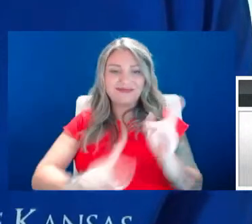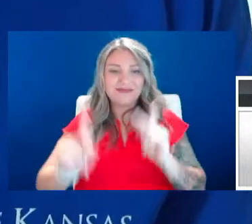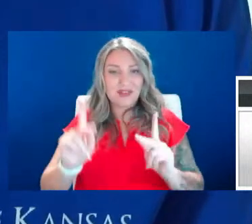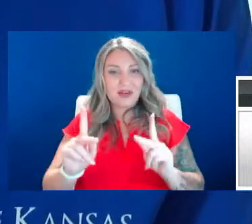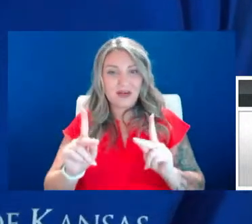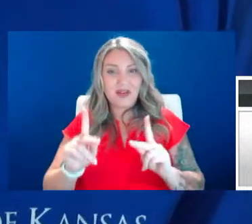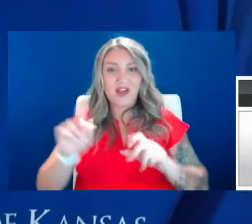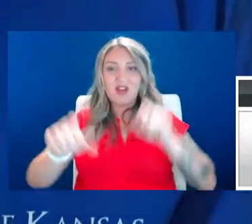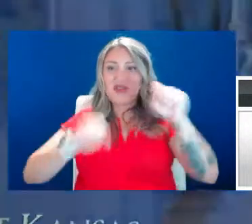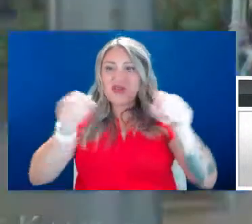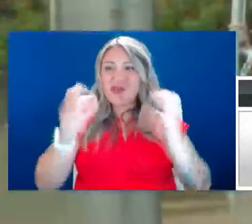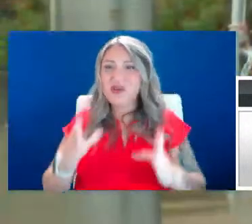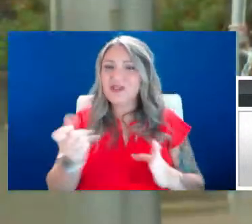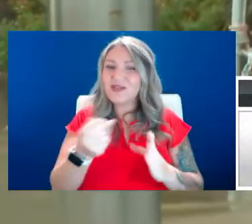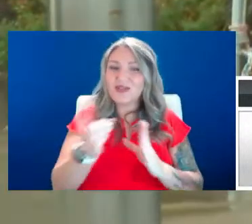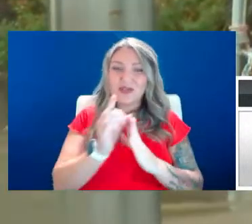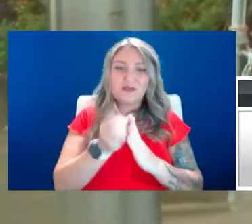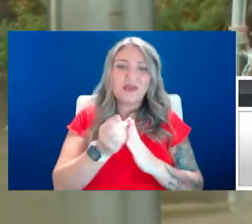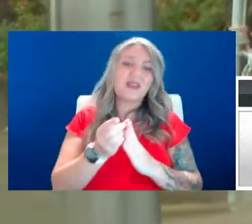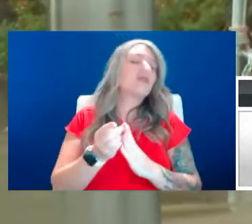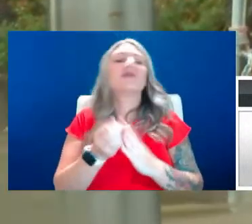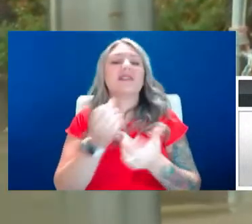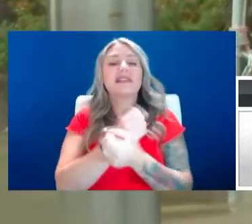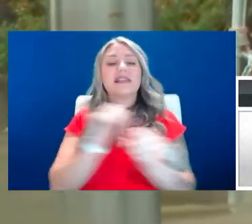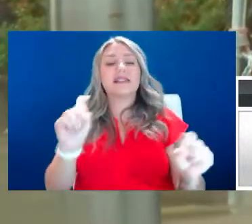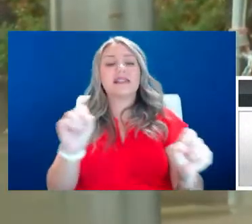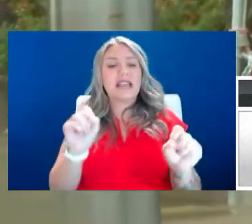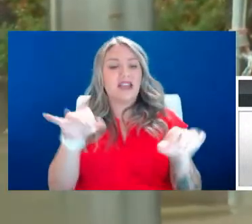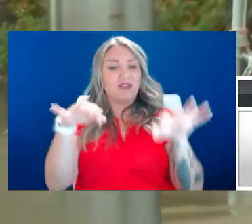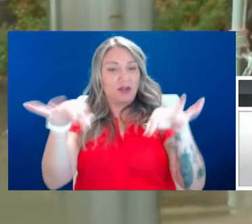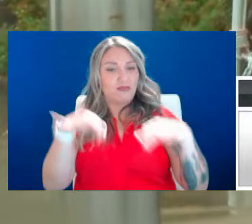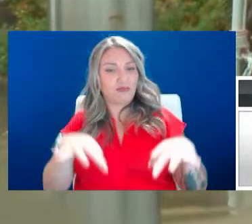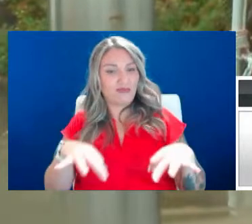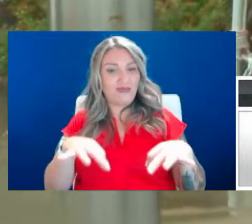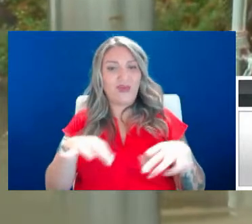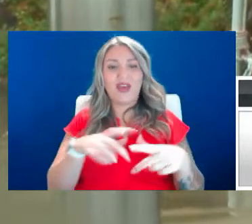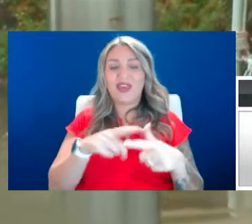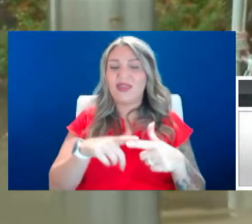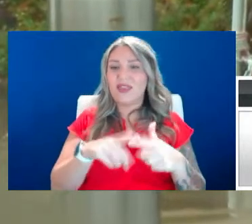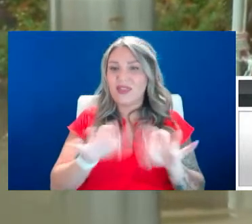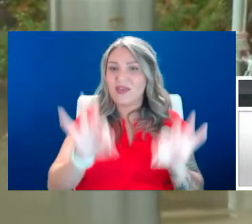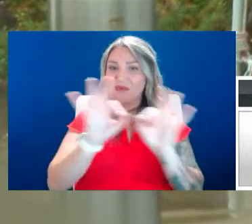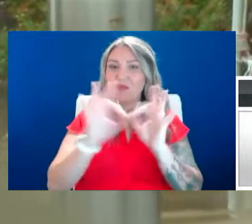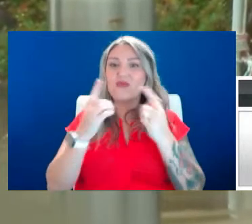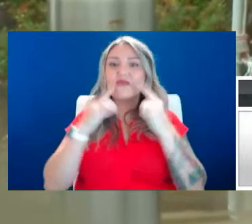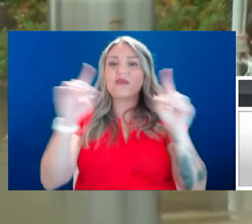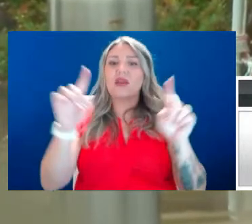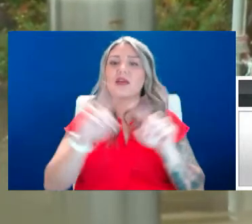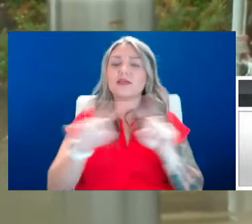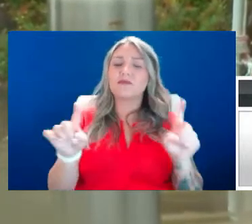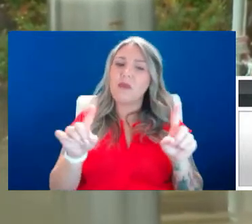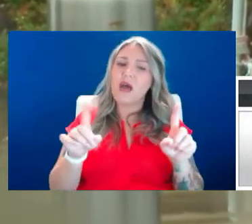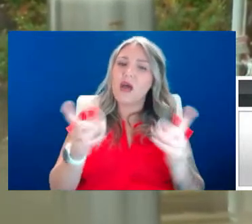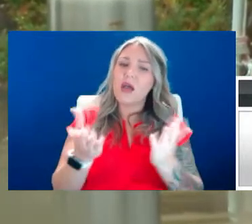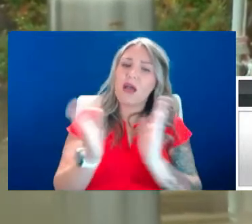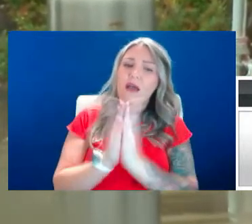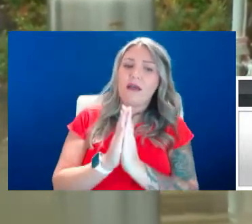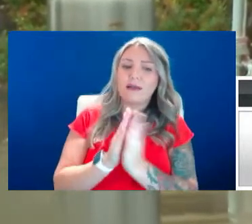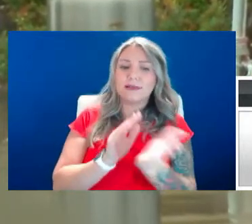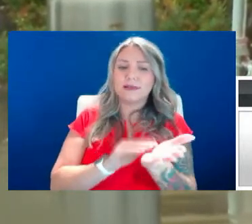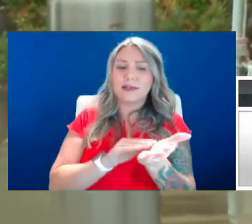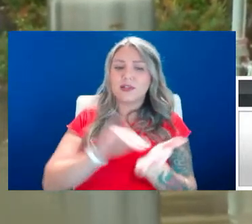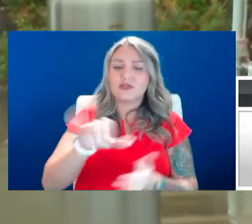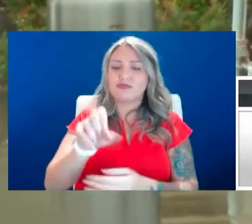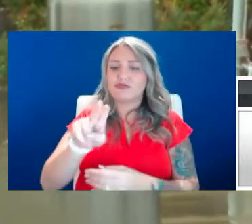from taking off. They're getting a safety briefing, so we're going to let them get that important announcement. But I want to ask Dr. Jensen, big visible events